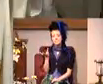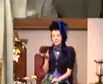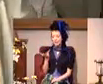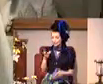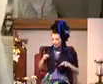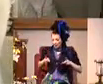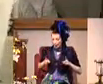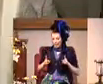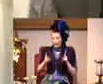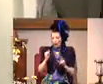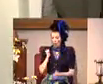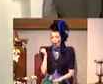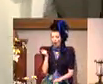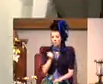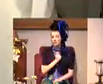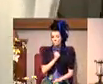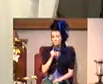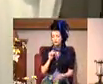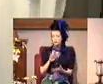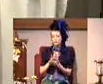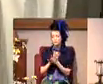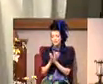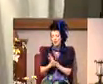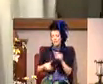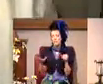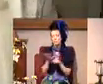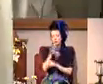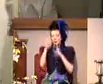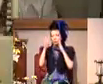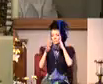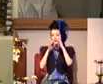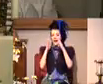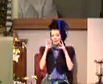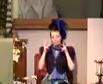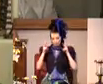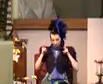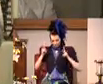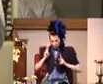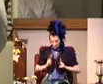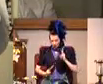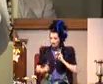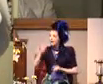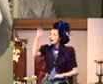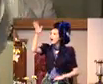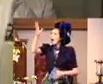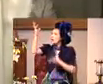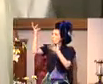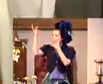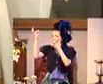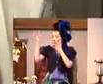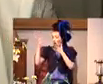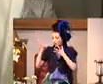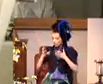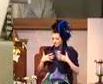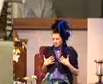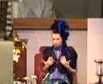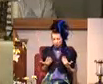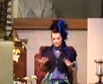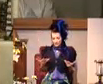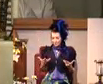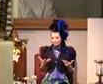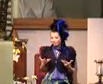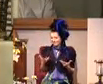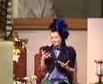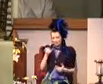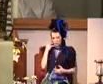allowing ourselves to be the fully created human beings that God has created us to be, and to leave those in the tomb